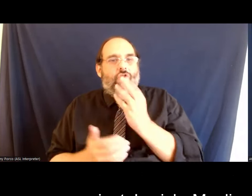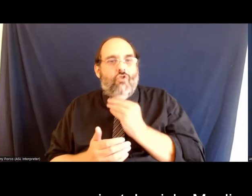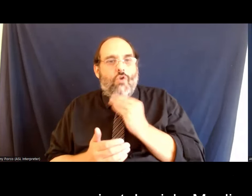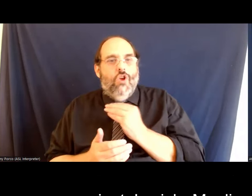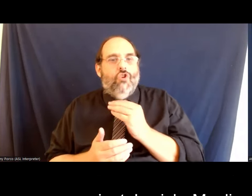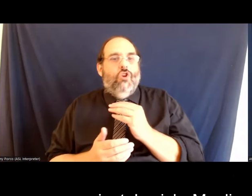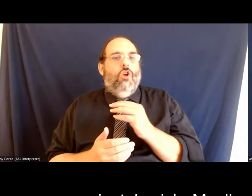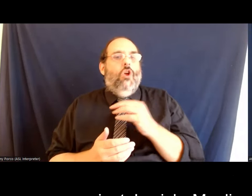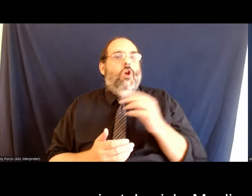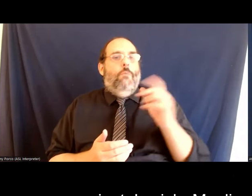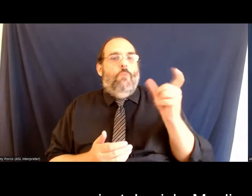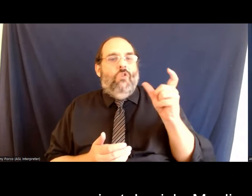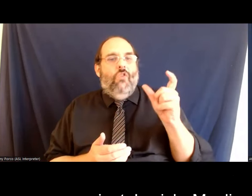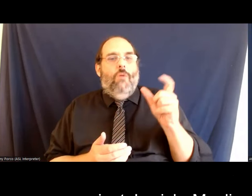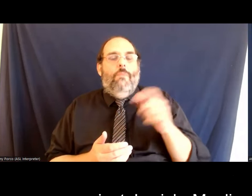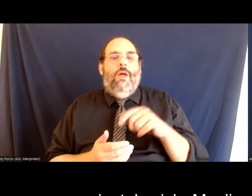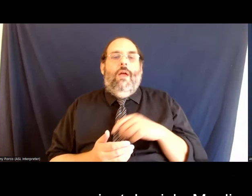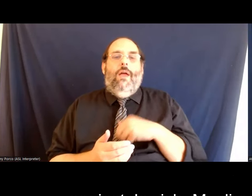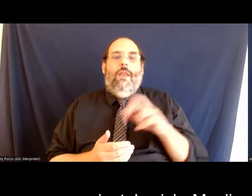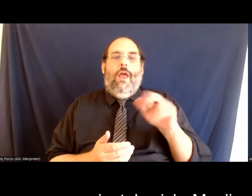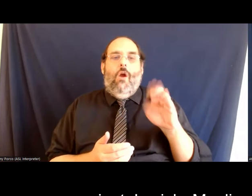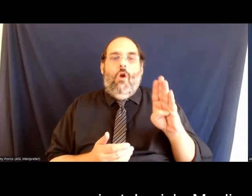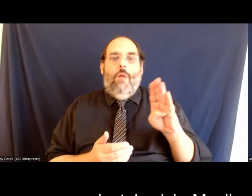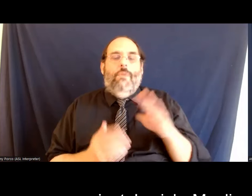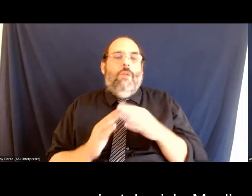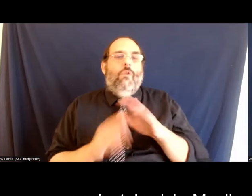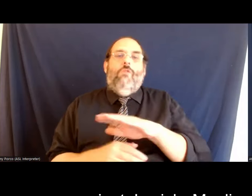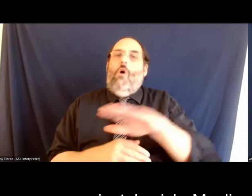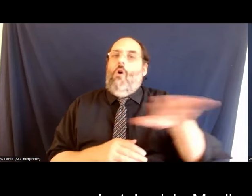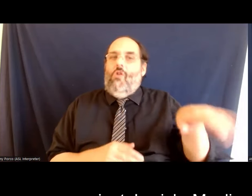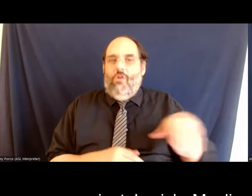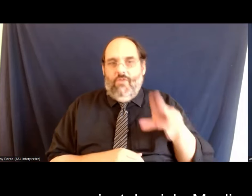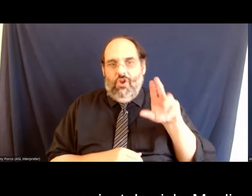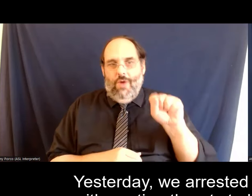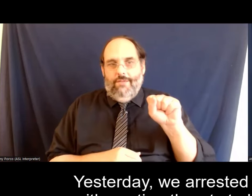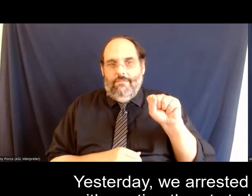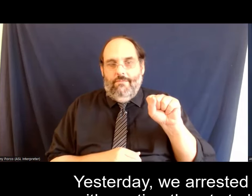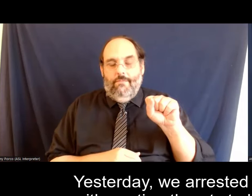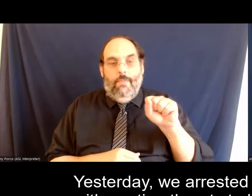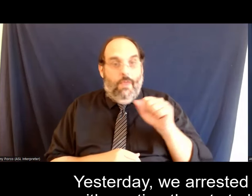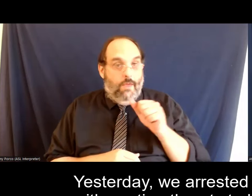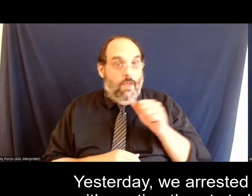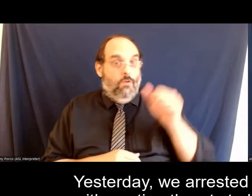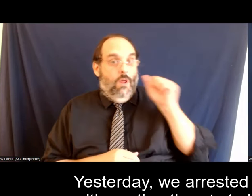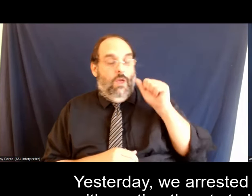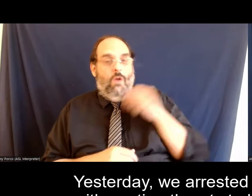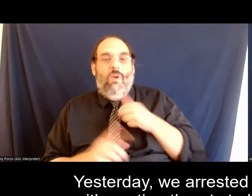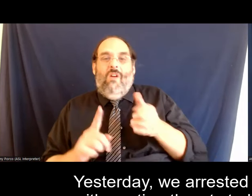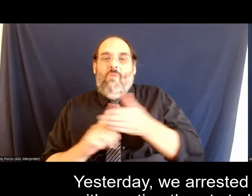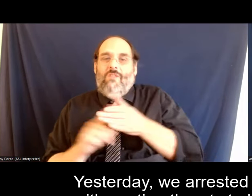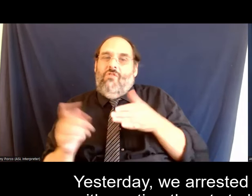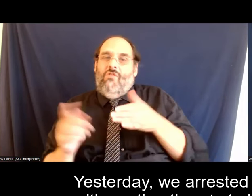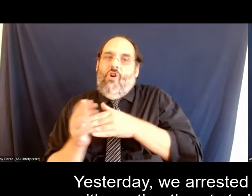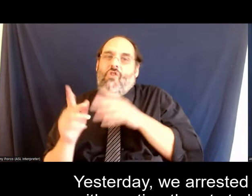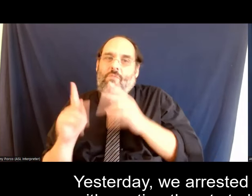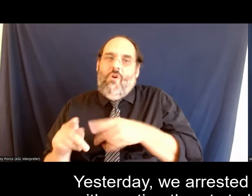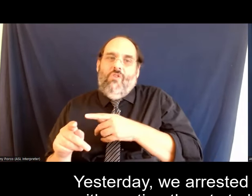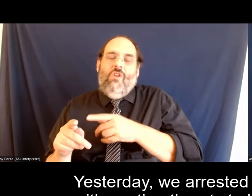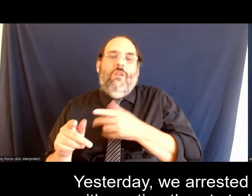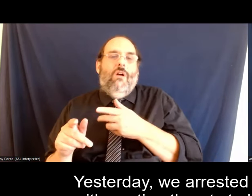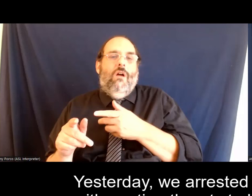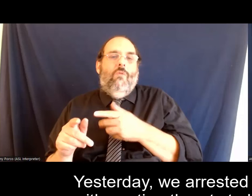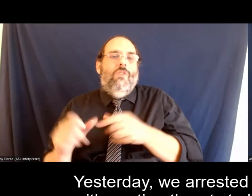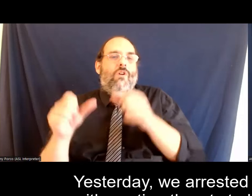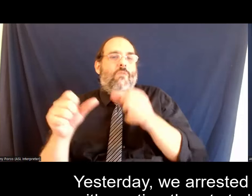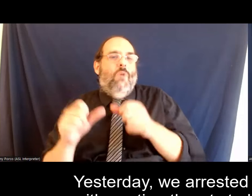Muslim, and Arab communities across our country. Yesterday, We arrested and charged a person with